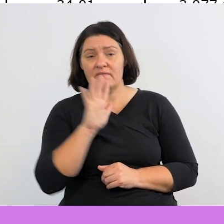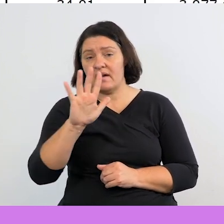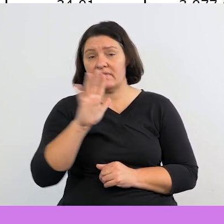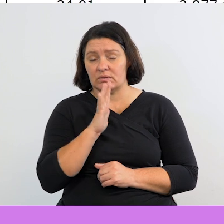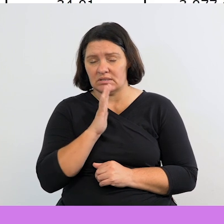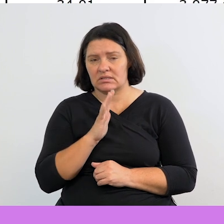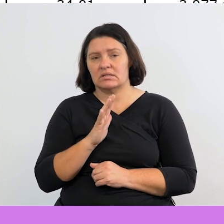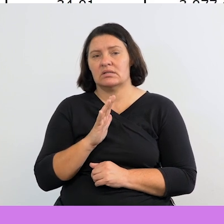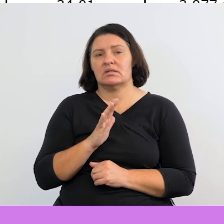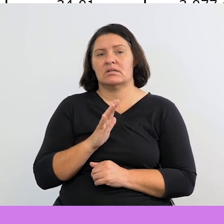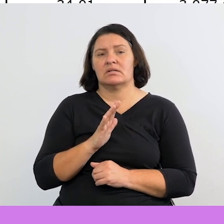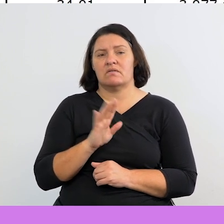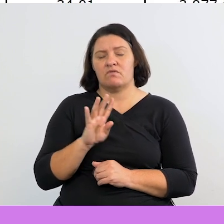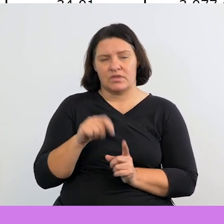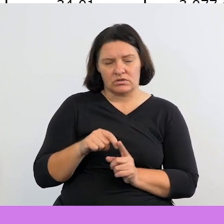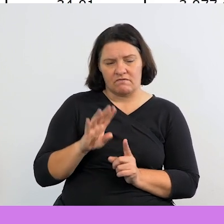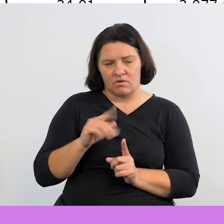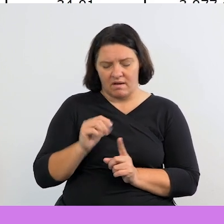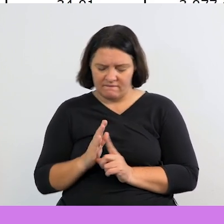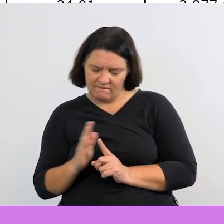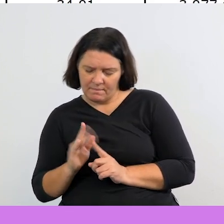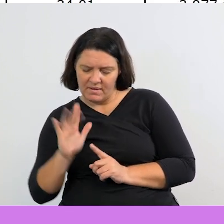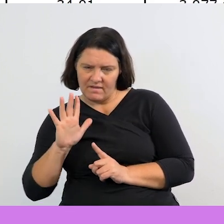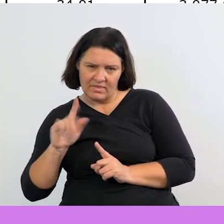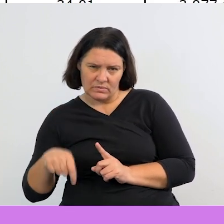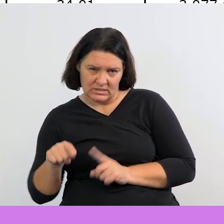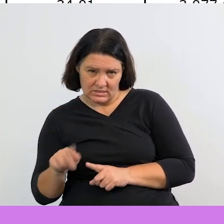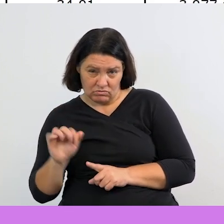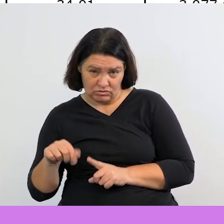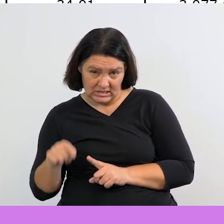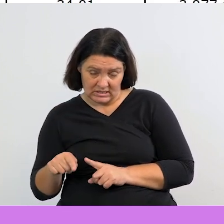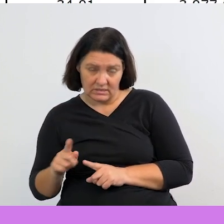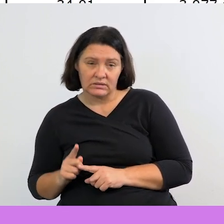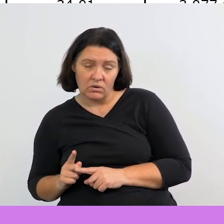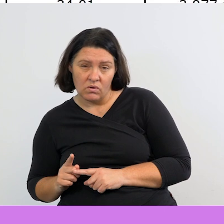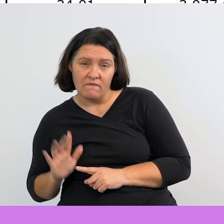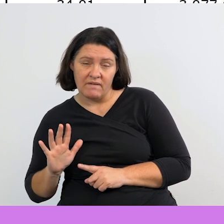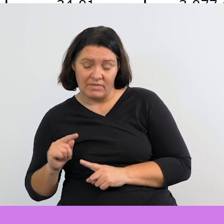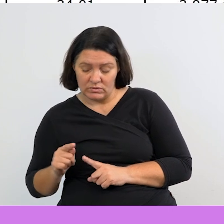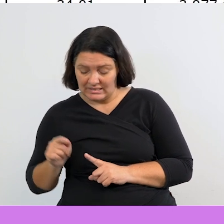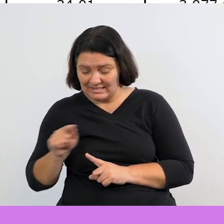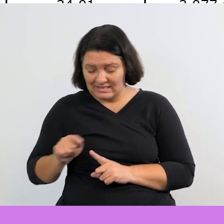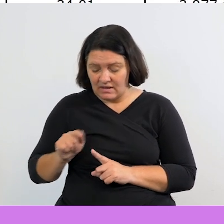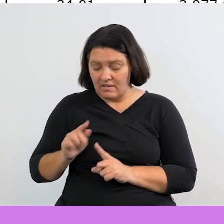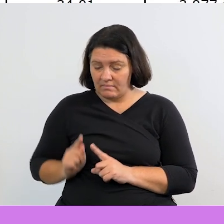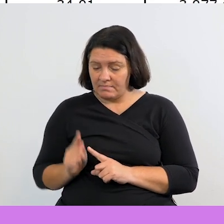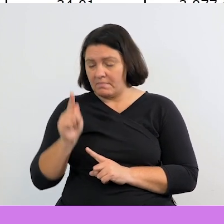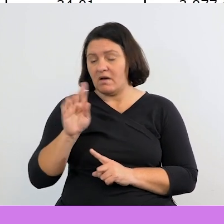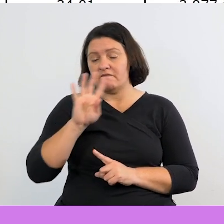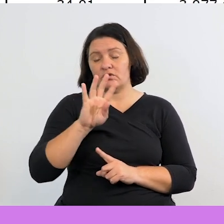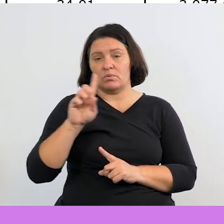5,000. 4,000, 4.5, meaning this will be 5,000. We agree, okay? So for 5,000, it will be